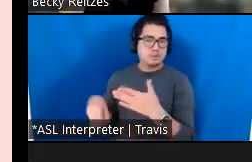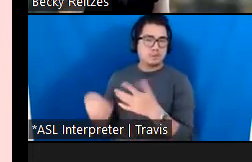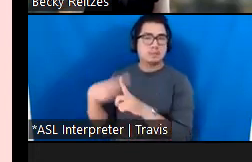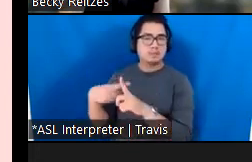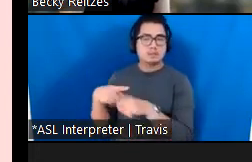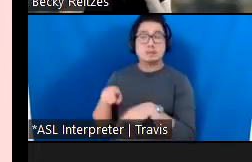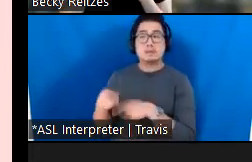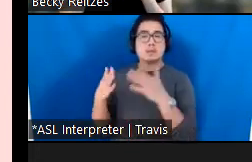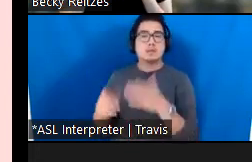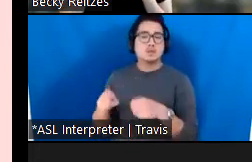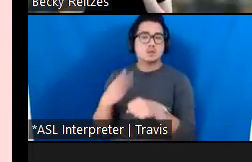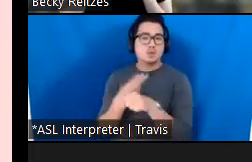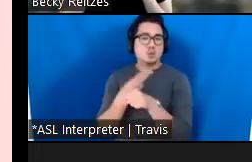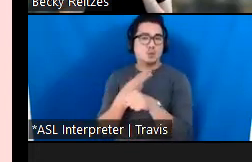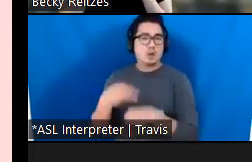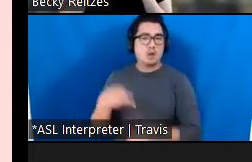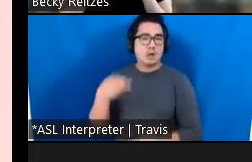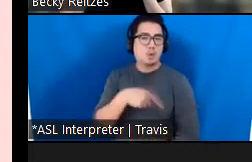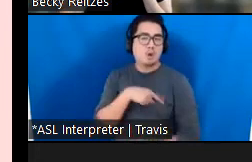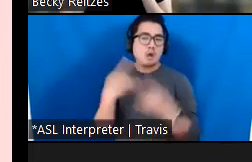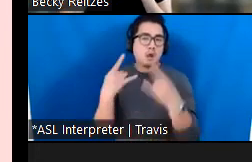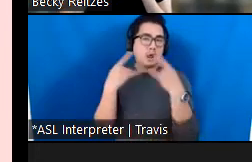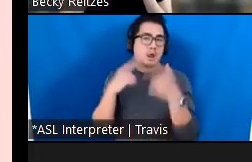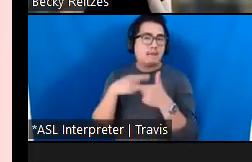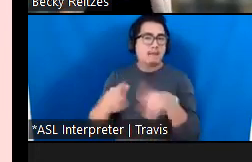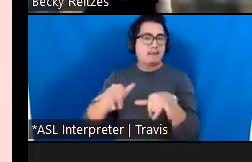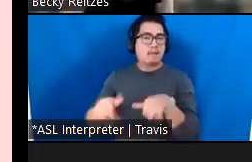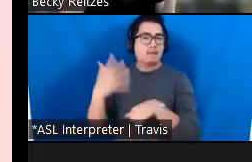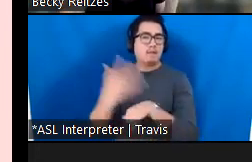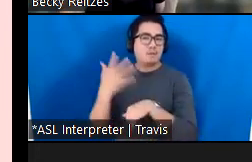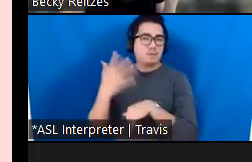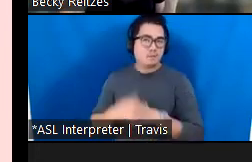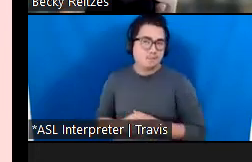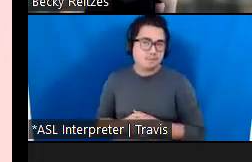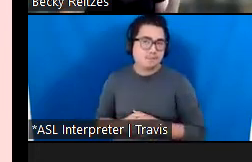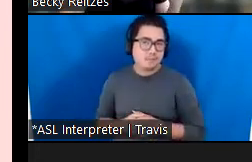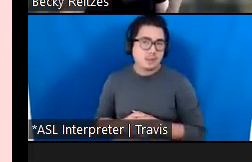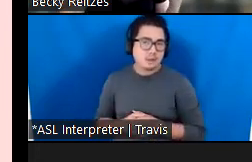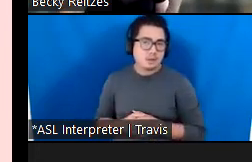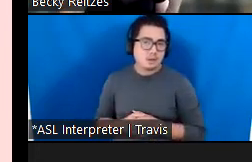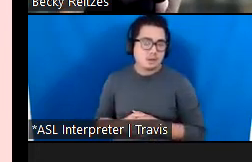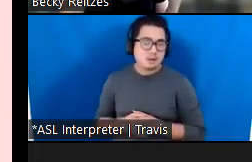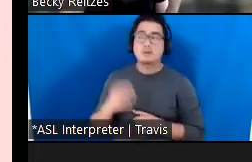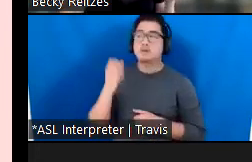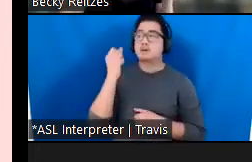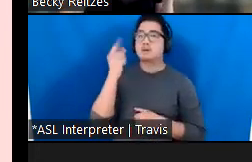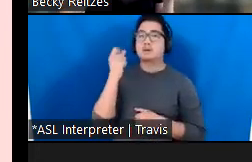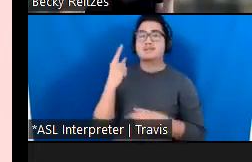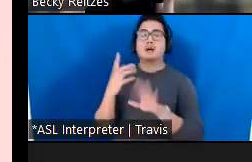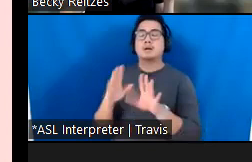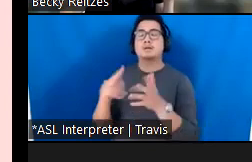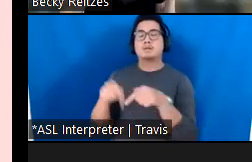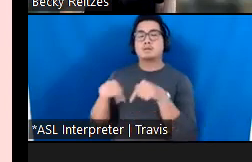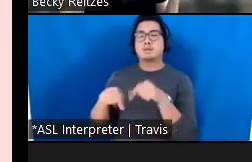5. So if you've been exposed to COVID, someone in your house has it, you don't need to stay home unless you're also having symptoms,